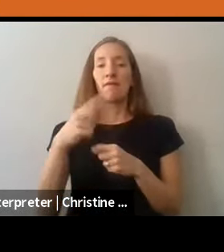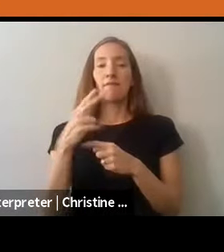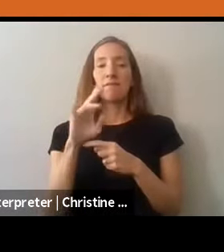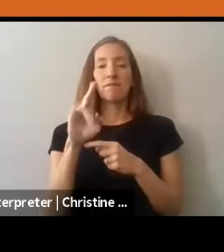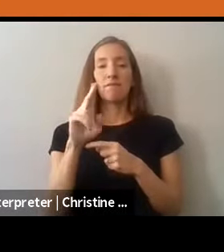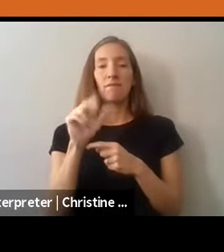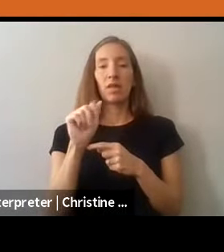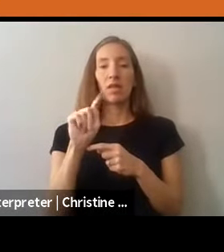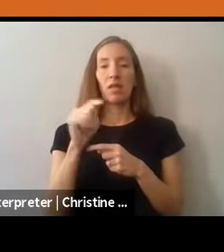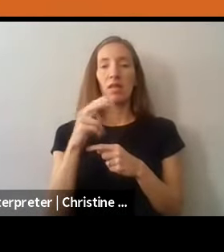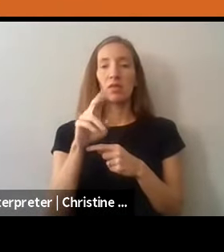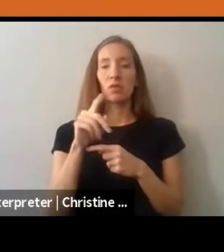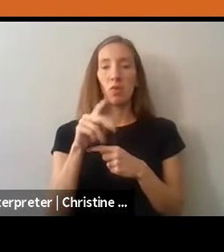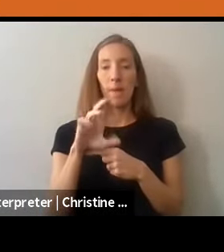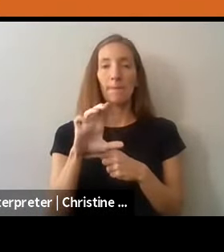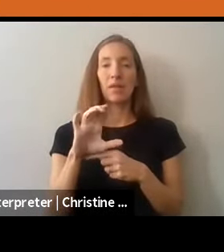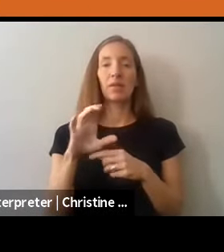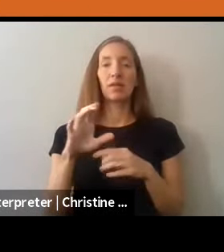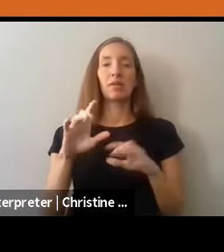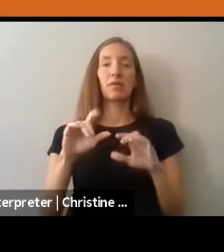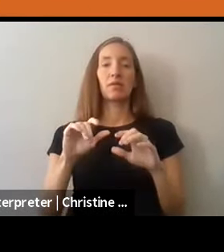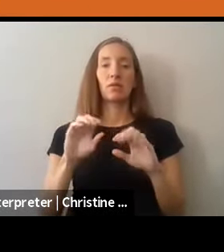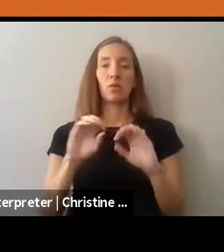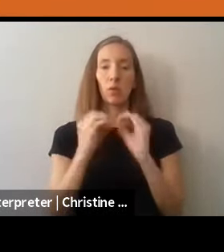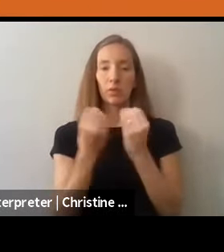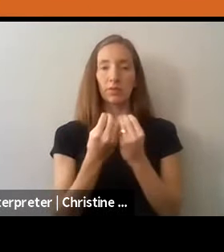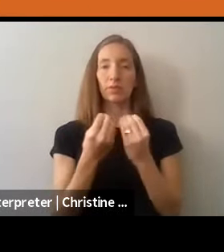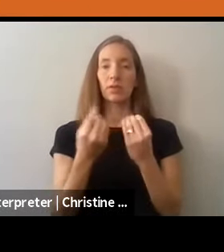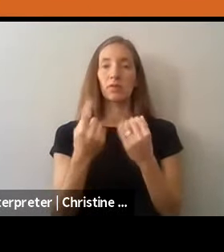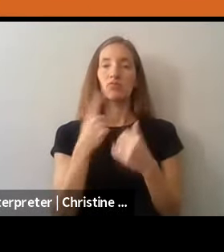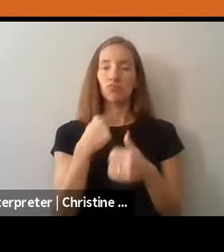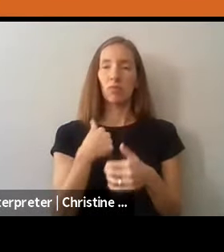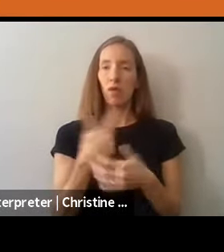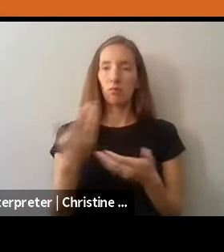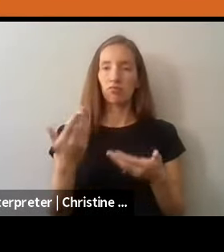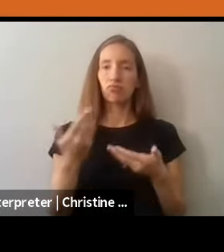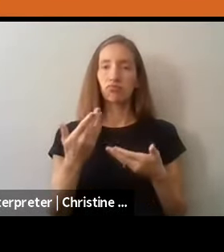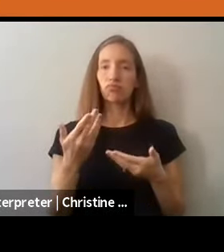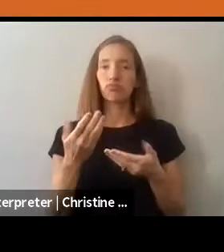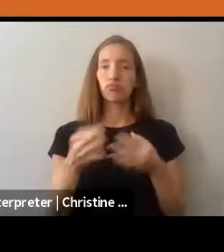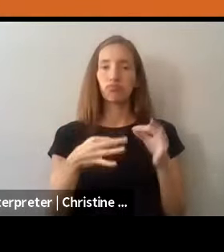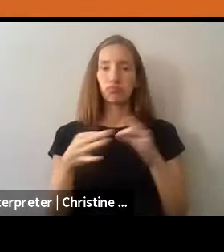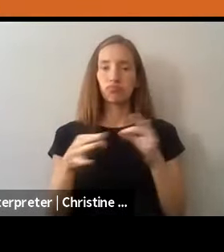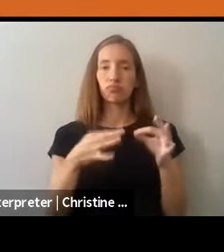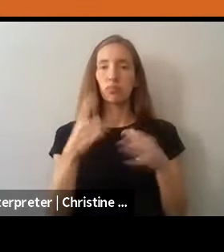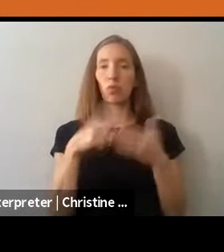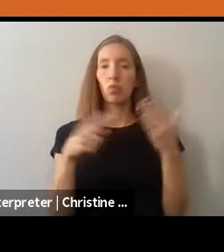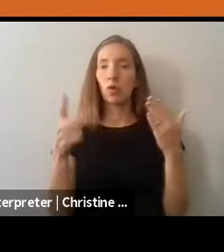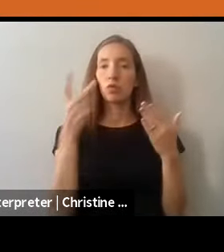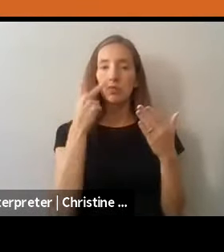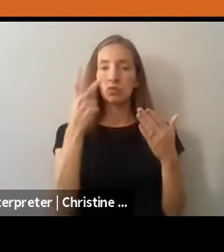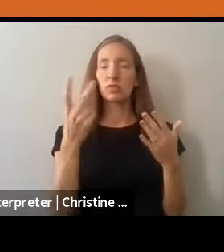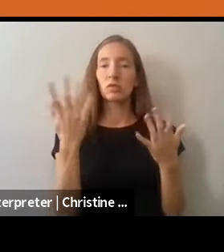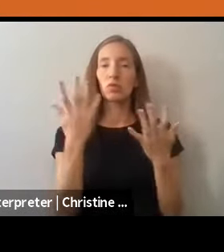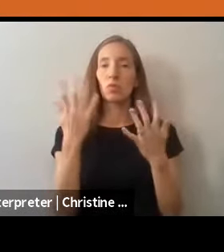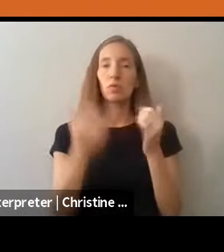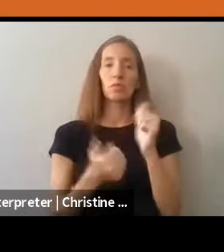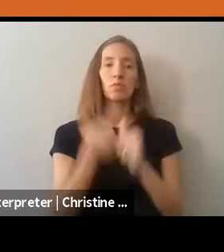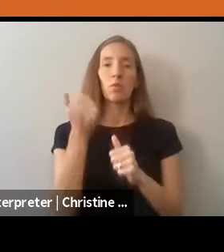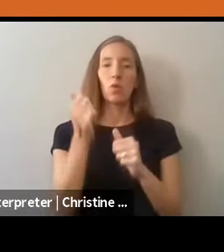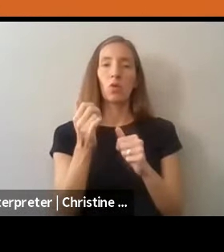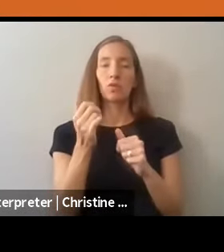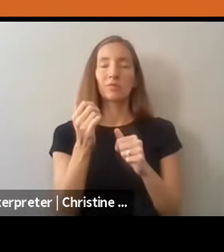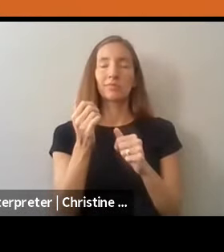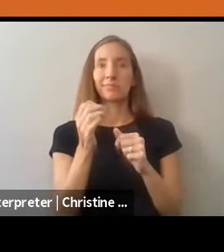as enablers of multi-stakeholder partnerships. What do you see as the most significant challenges